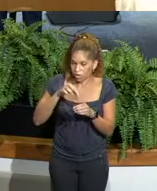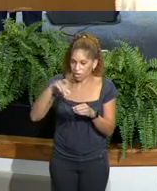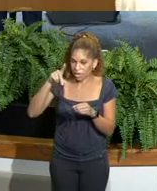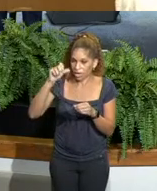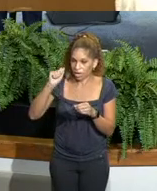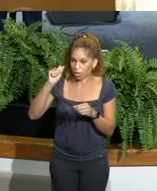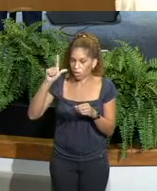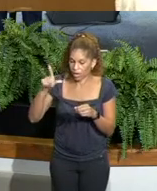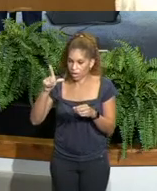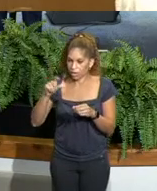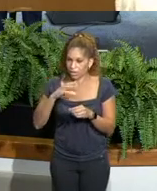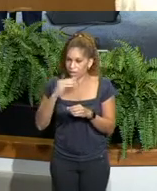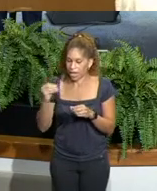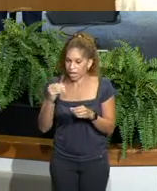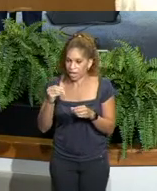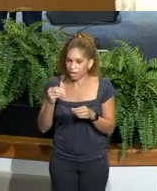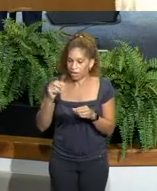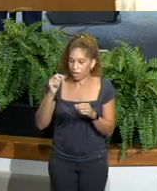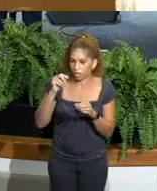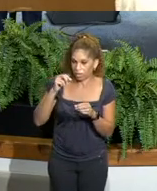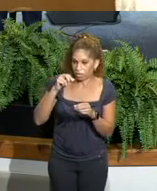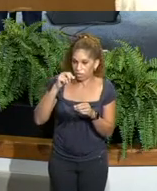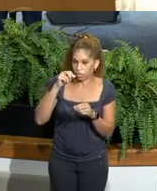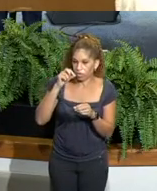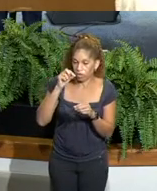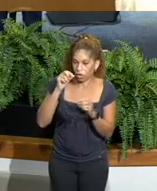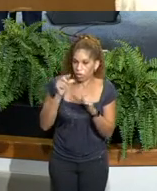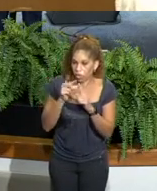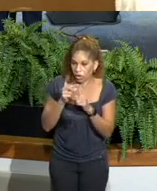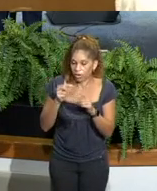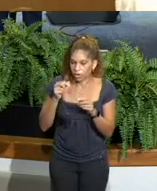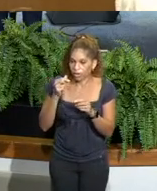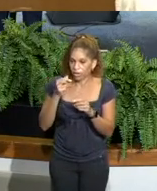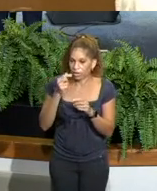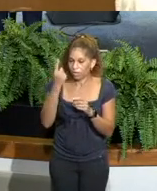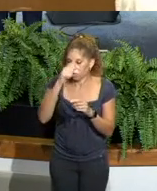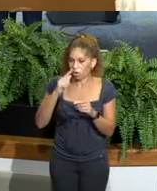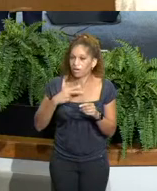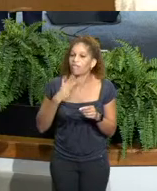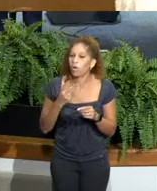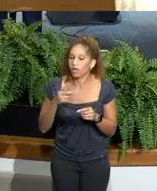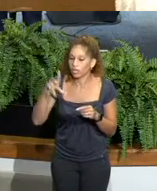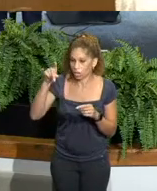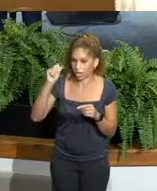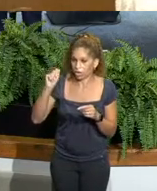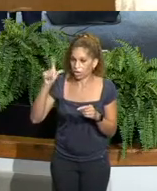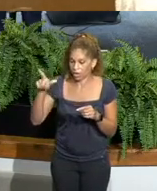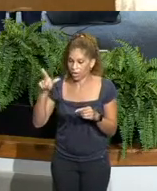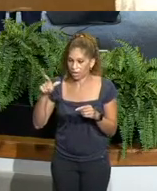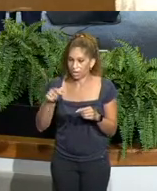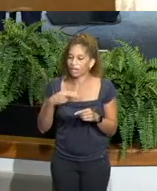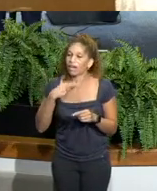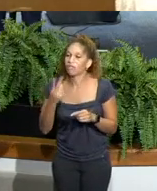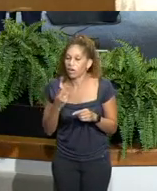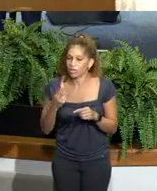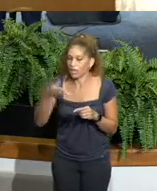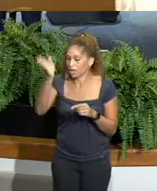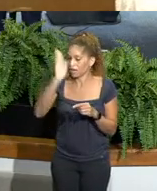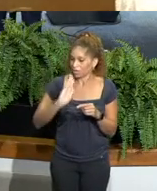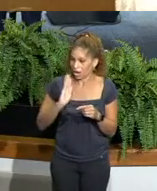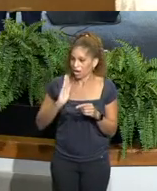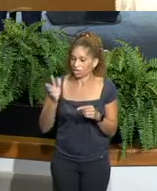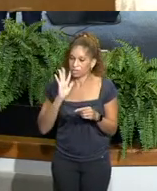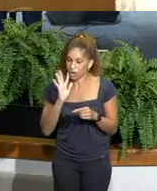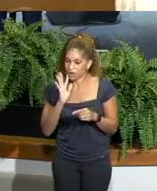K-O-L. And the word for voice is koil, K-O-L. Whenever the Bible says, and the voice of God spoke, it literally means